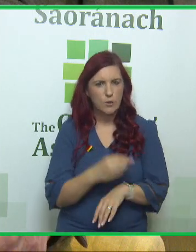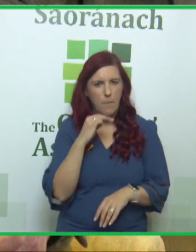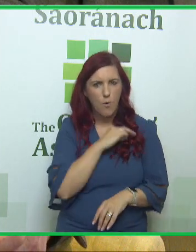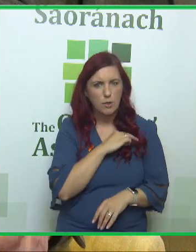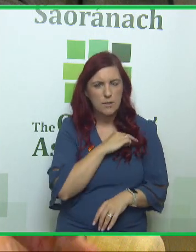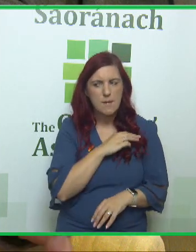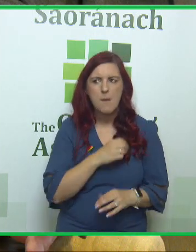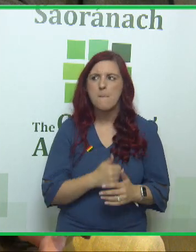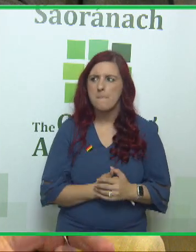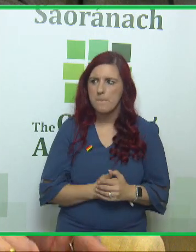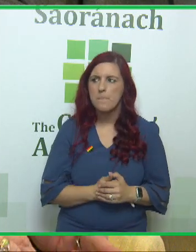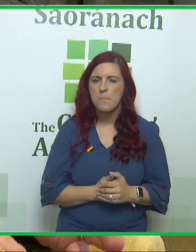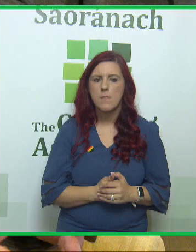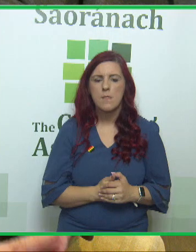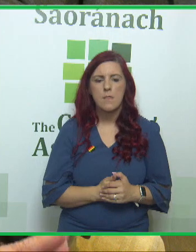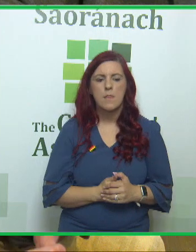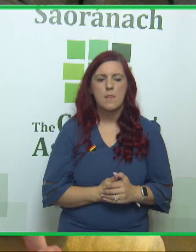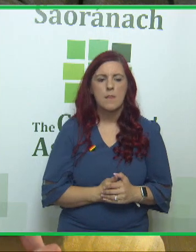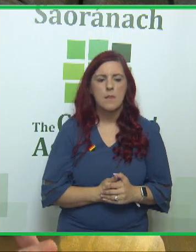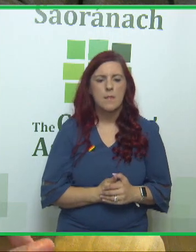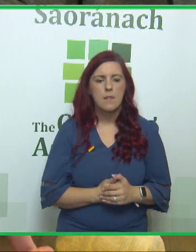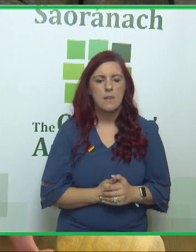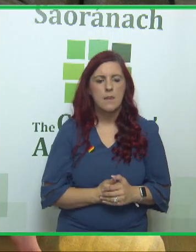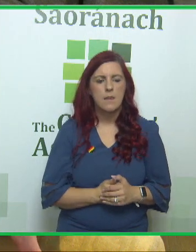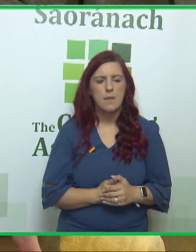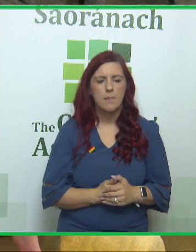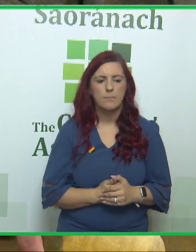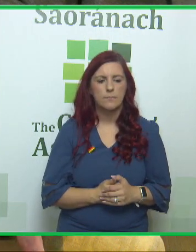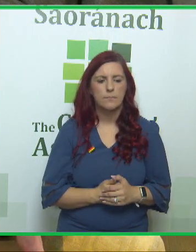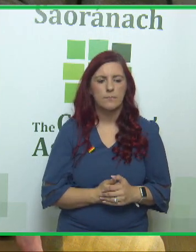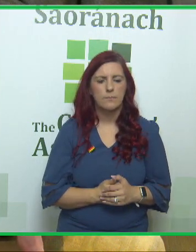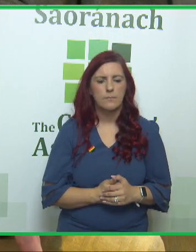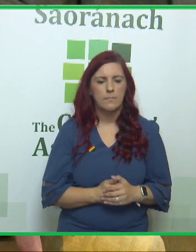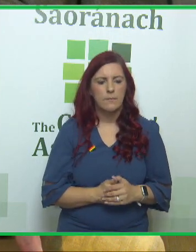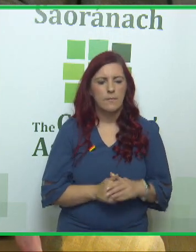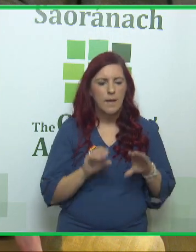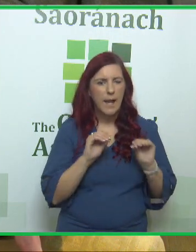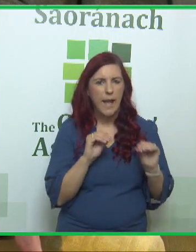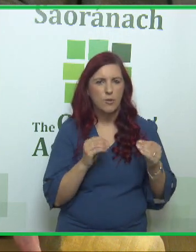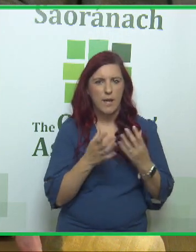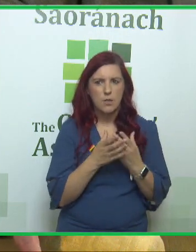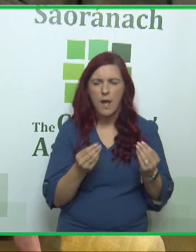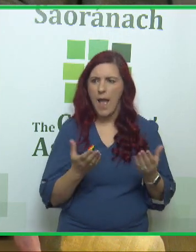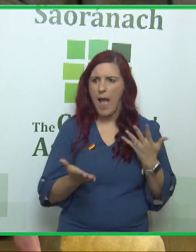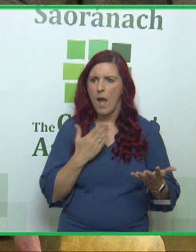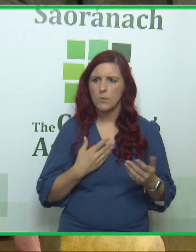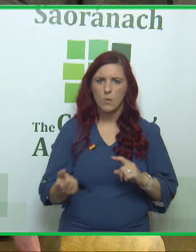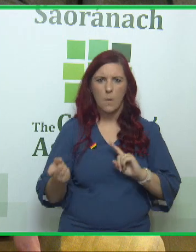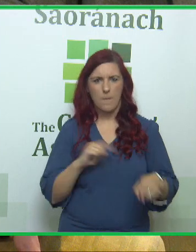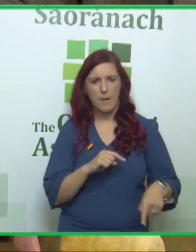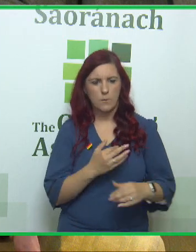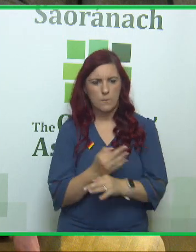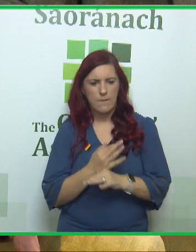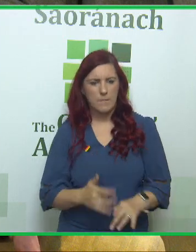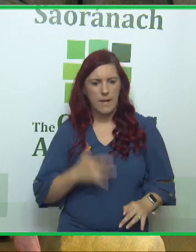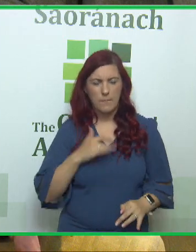know, your education is gone. How do you settle back into your family life? Probably one of the hardest things you'll